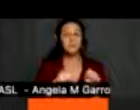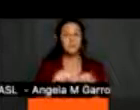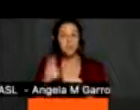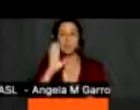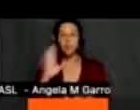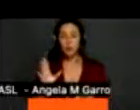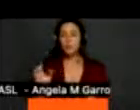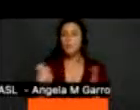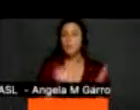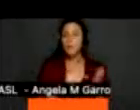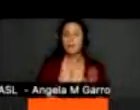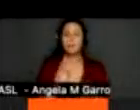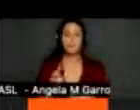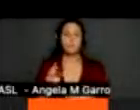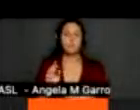board at a later date.